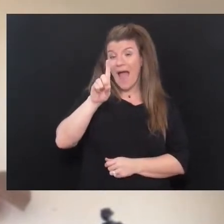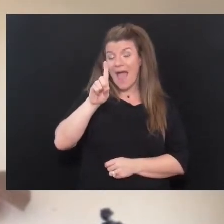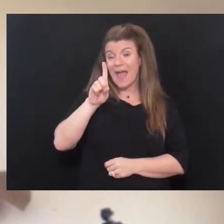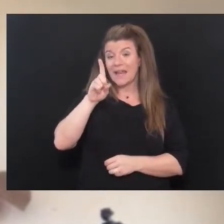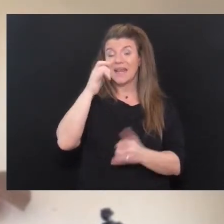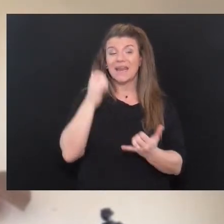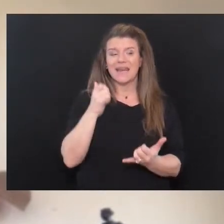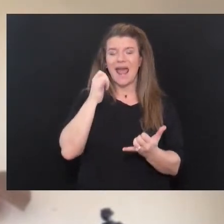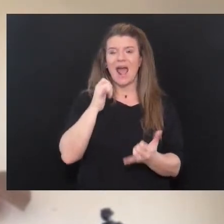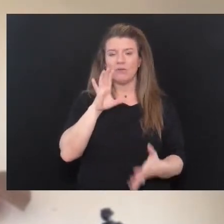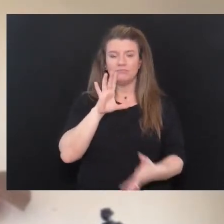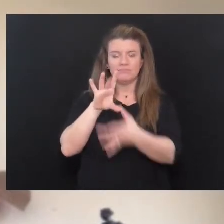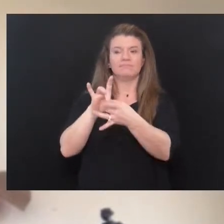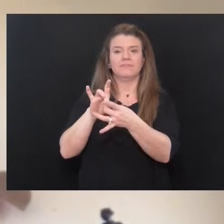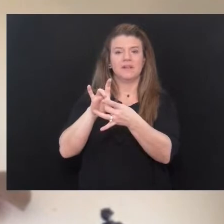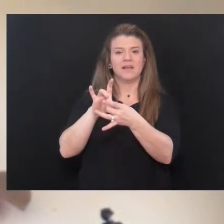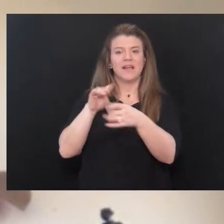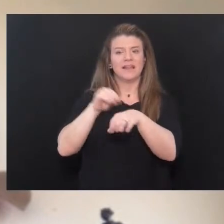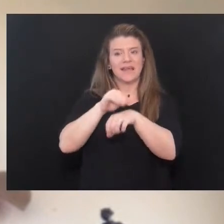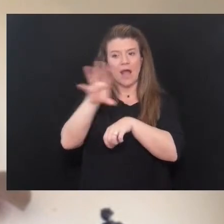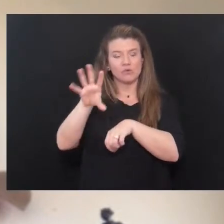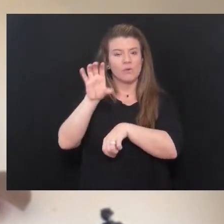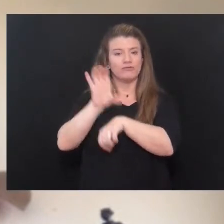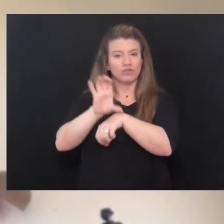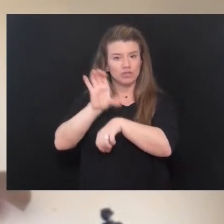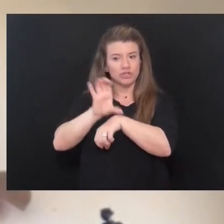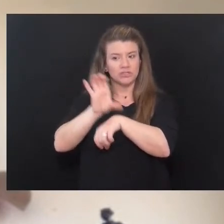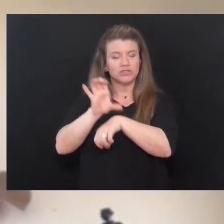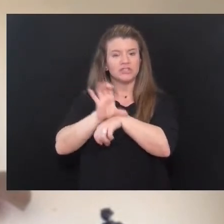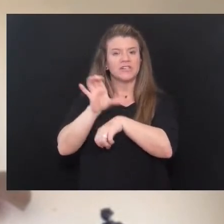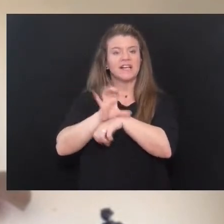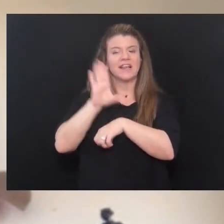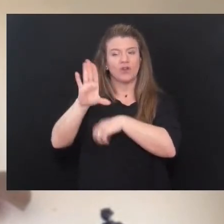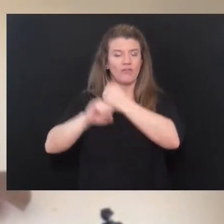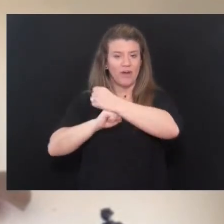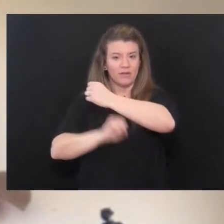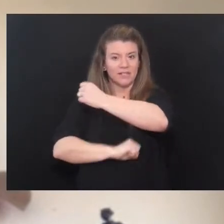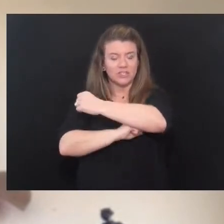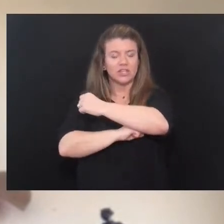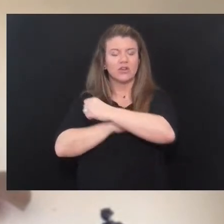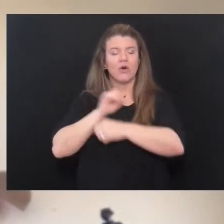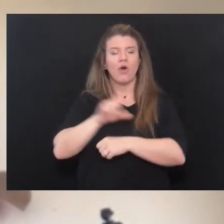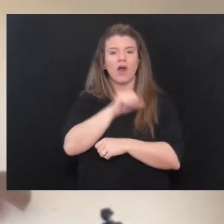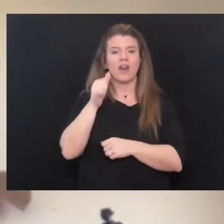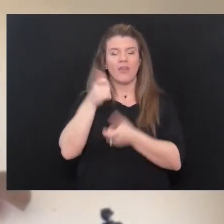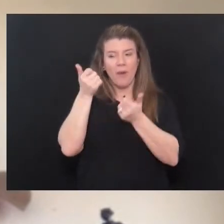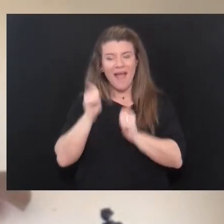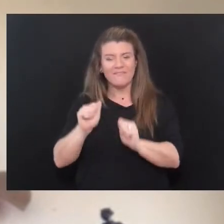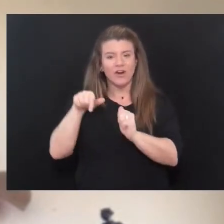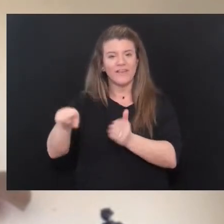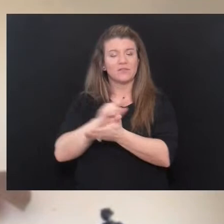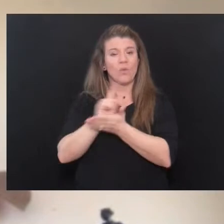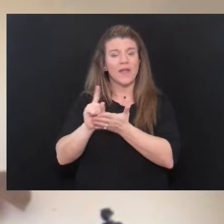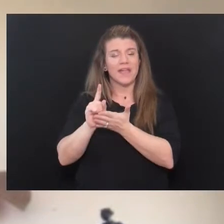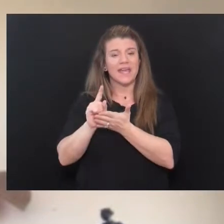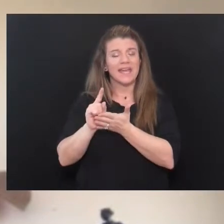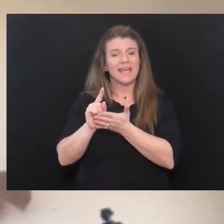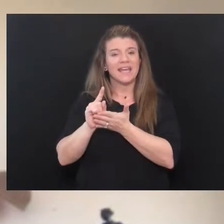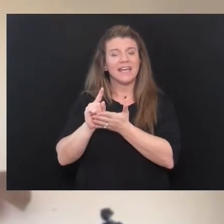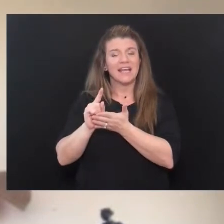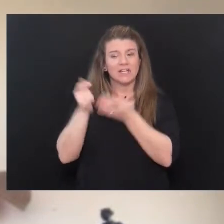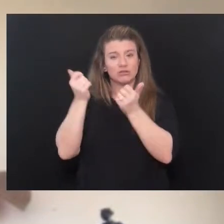another, along with the Council of Churches and Benedum Foundation, on another effort this week to get